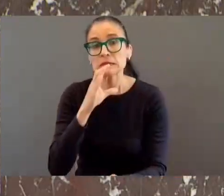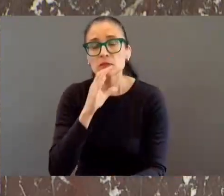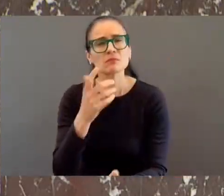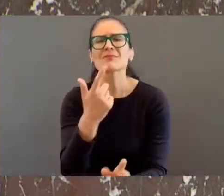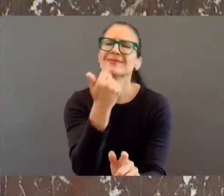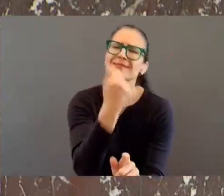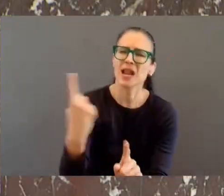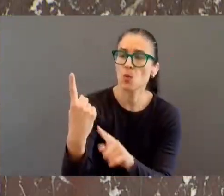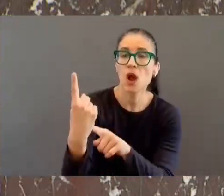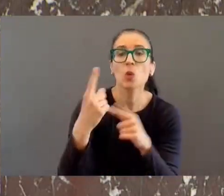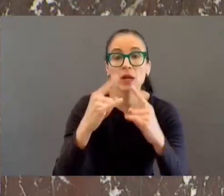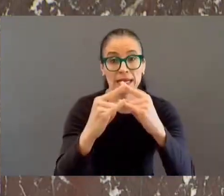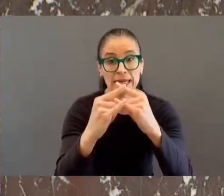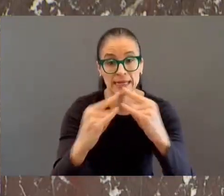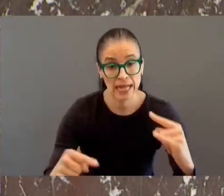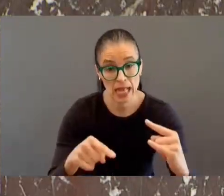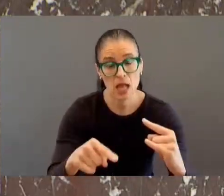been...